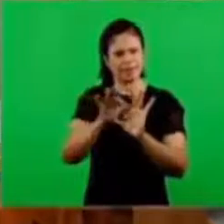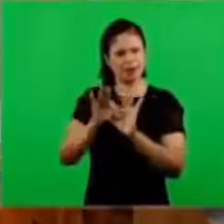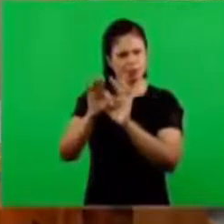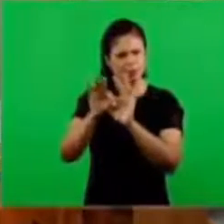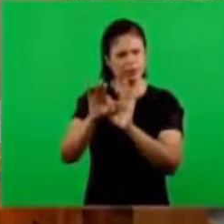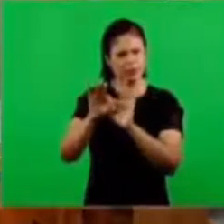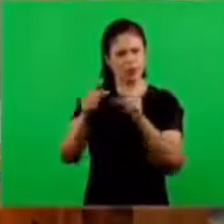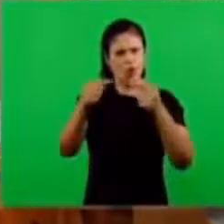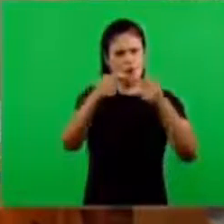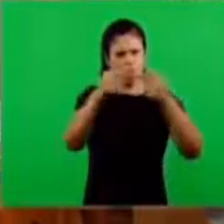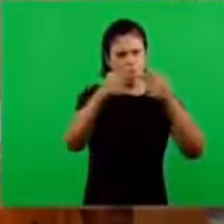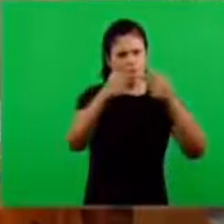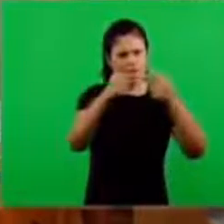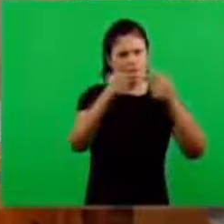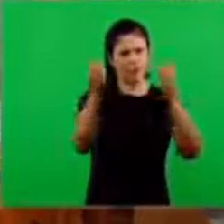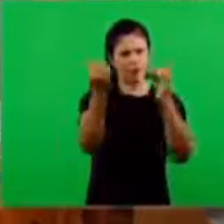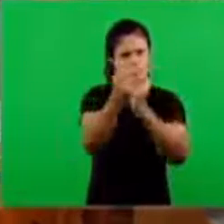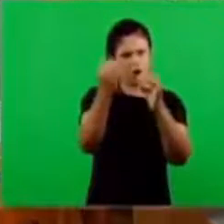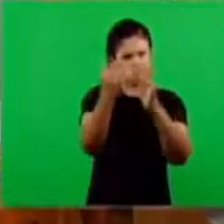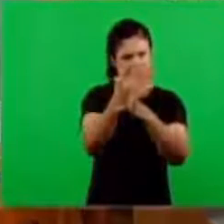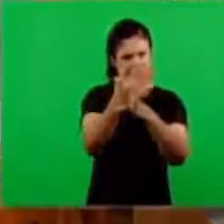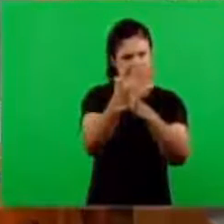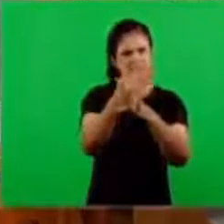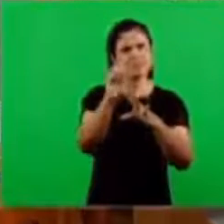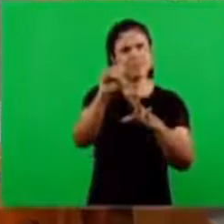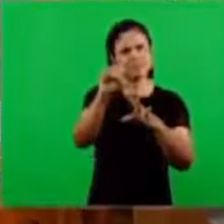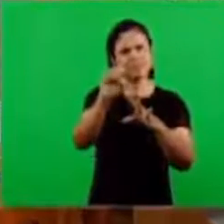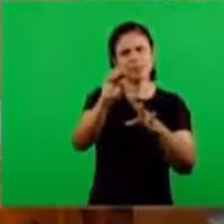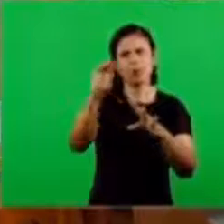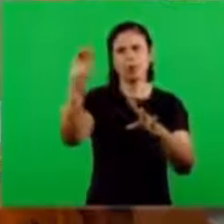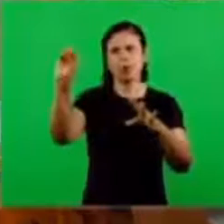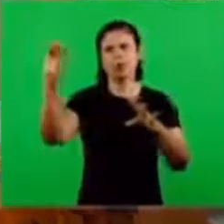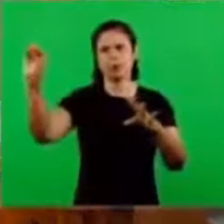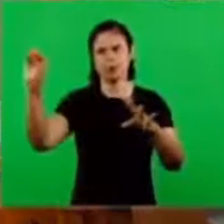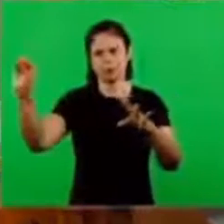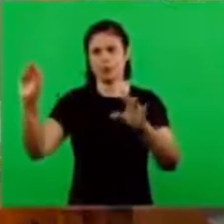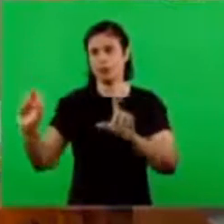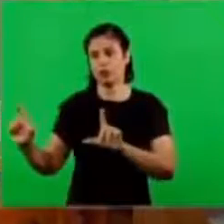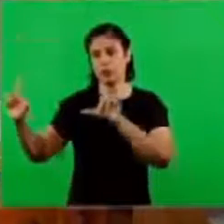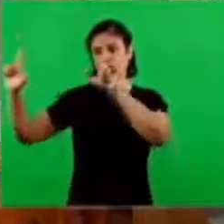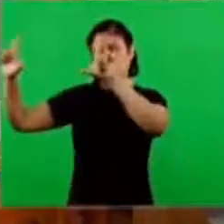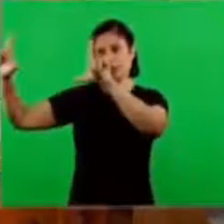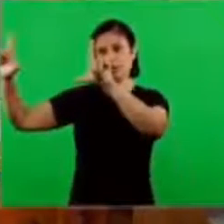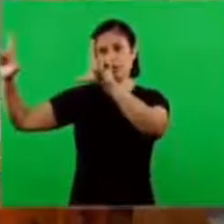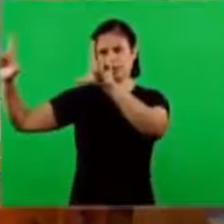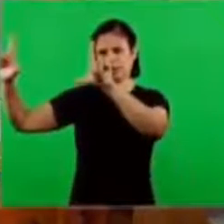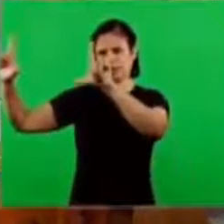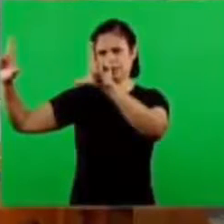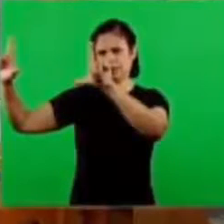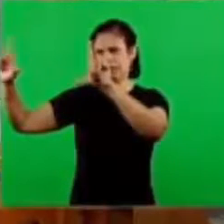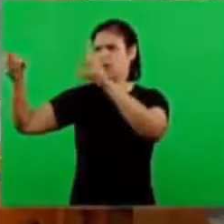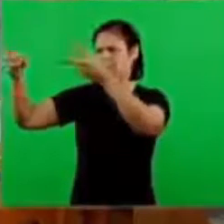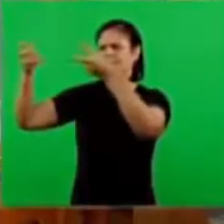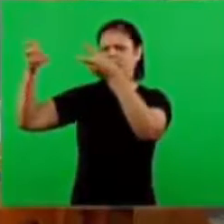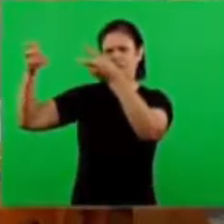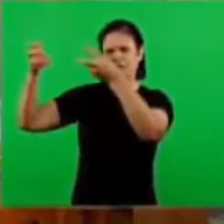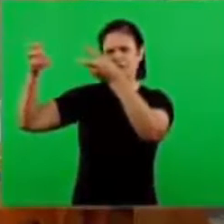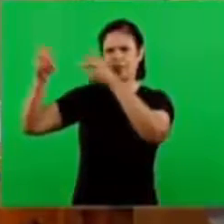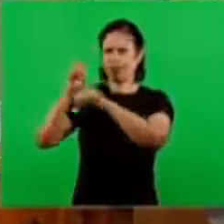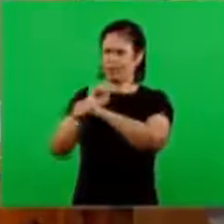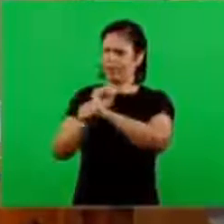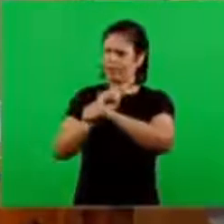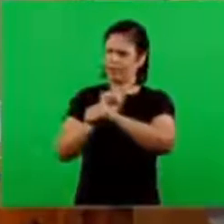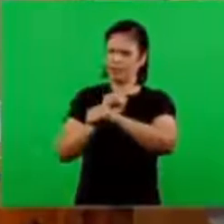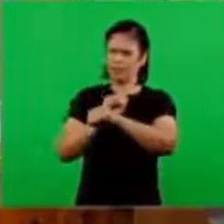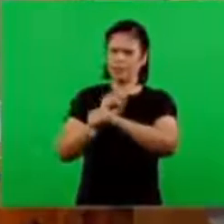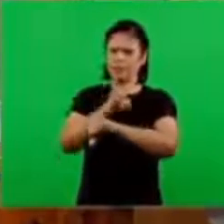in glorification? Yes. Do you understand? So I'm going to leave this. I'm going to stop here. Observe